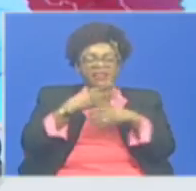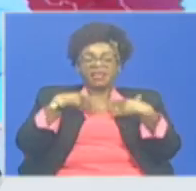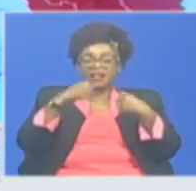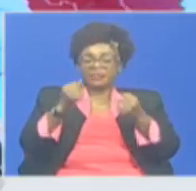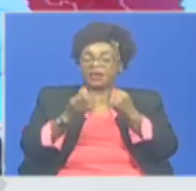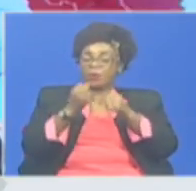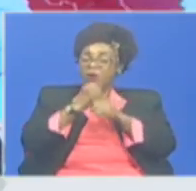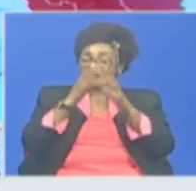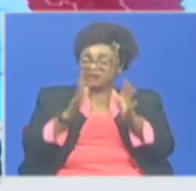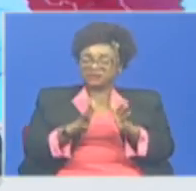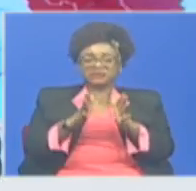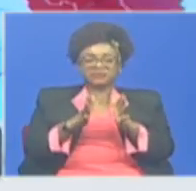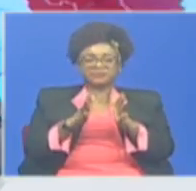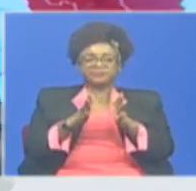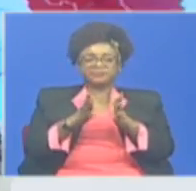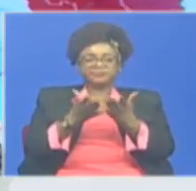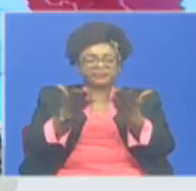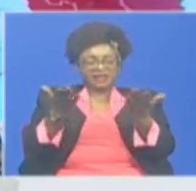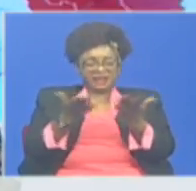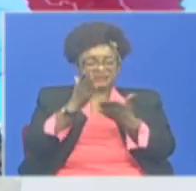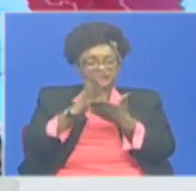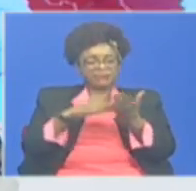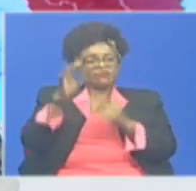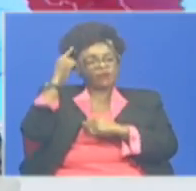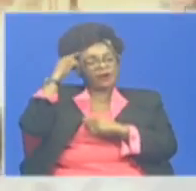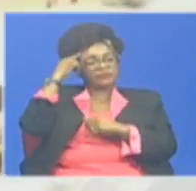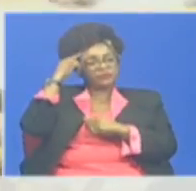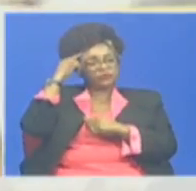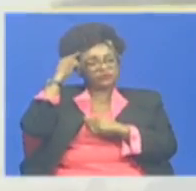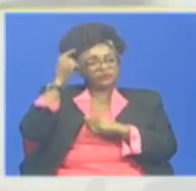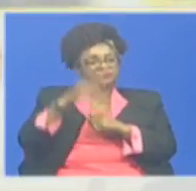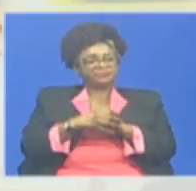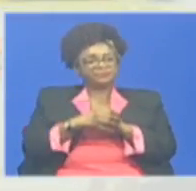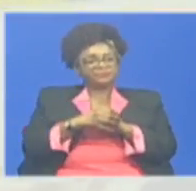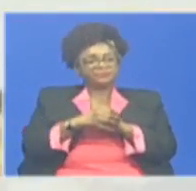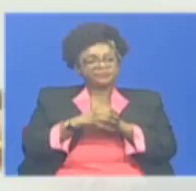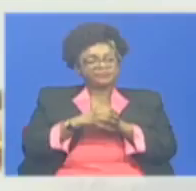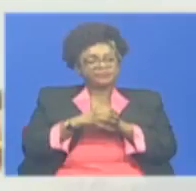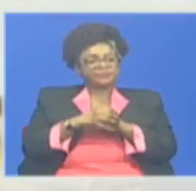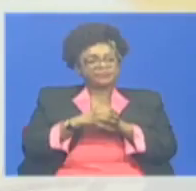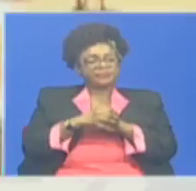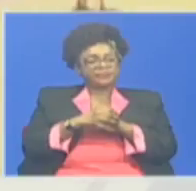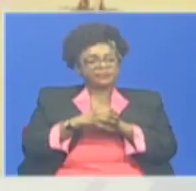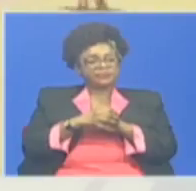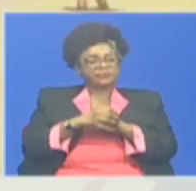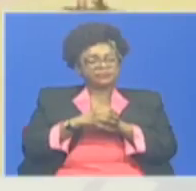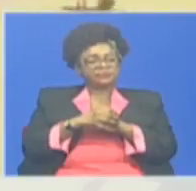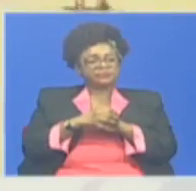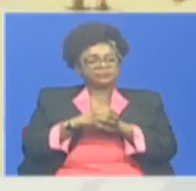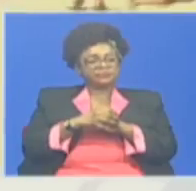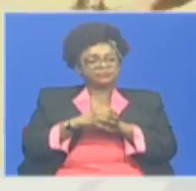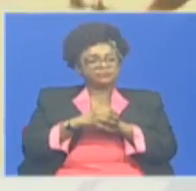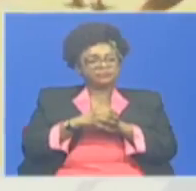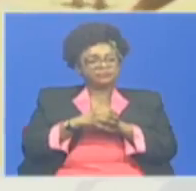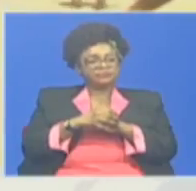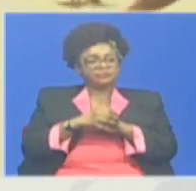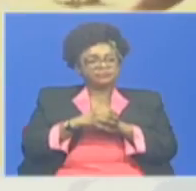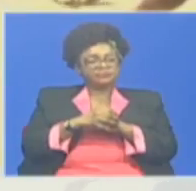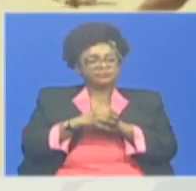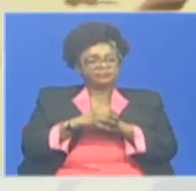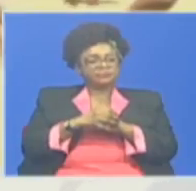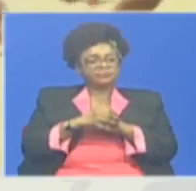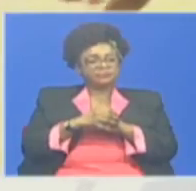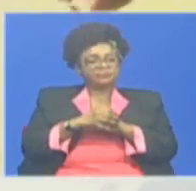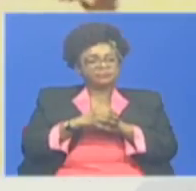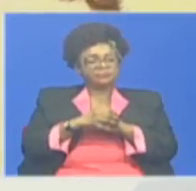in this pandemic. Here are some of your thoughts. Maisha yao na